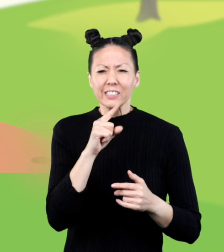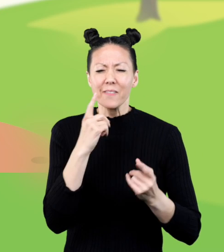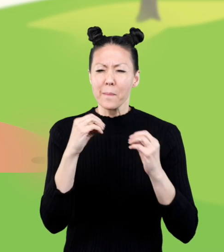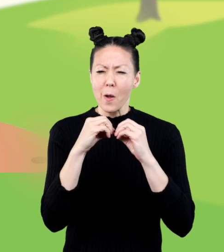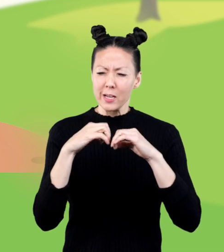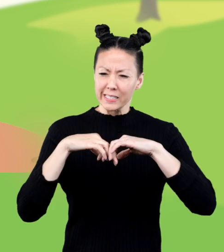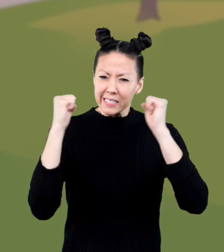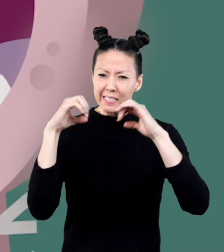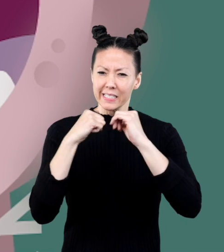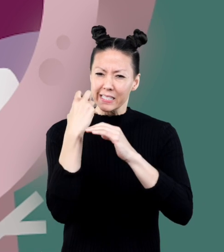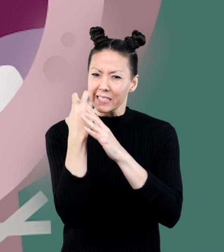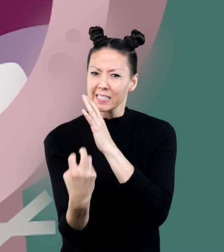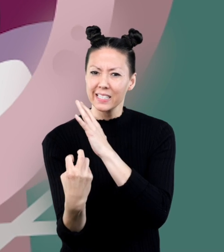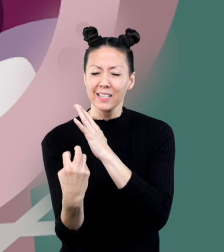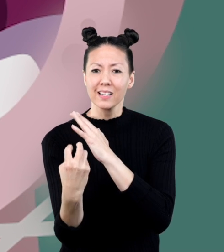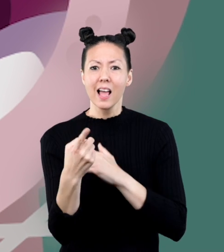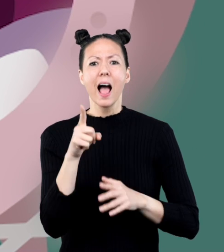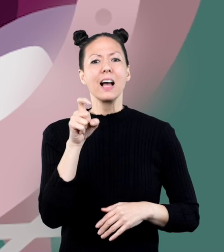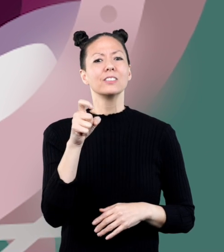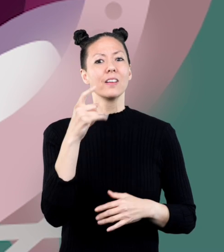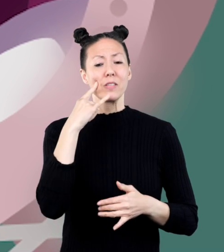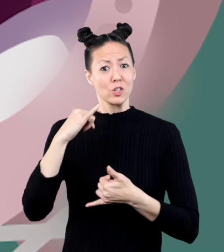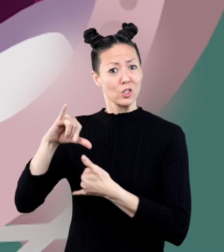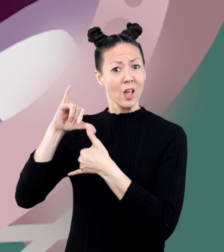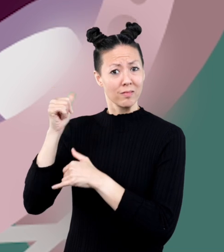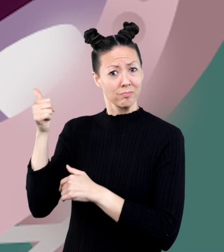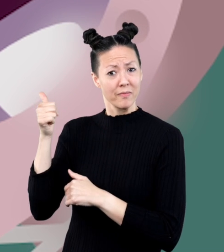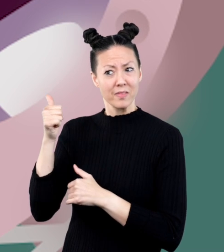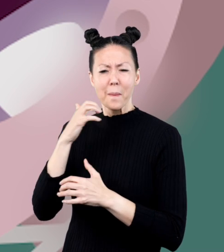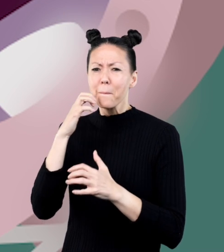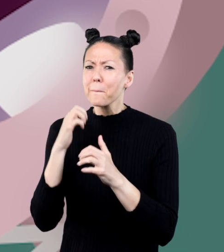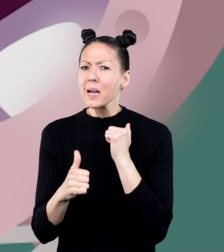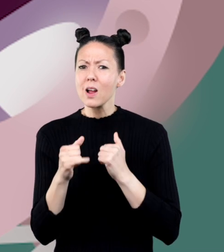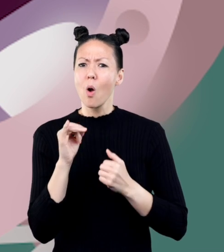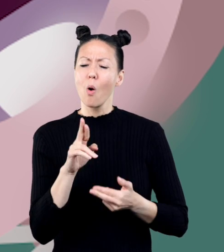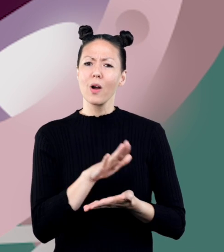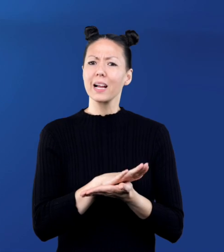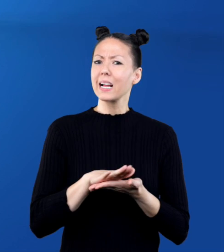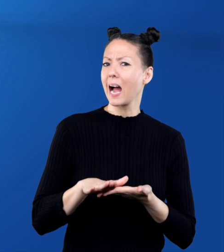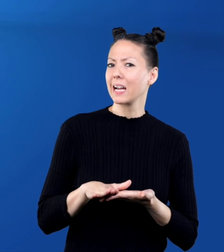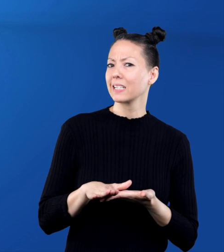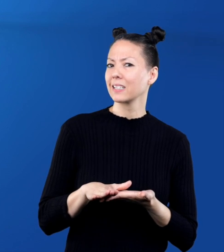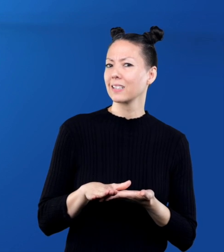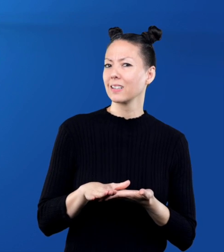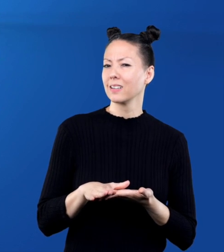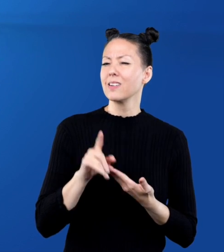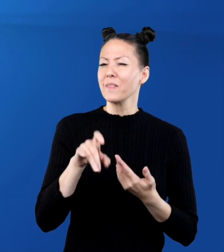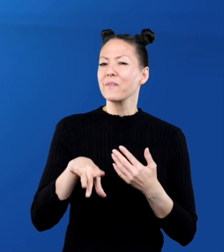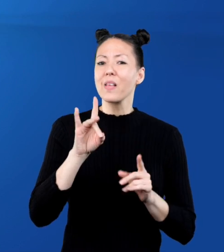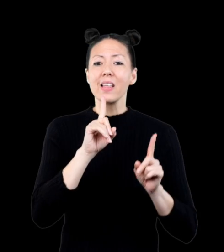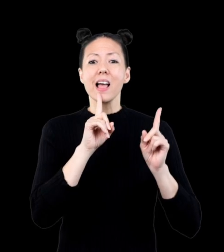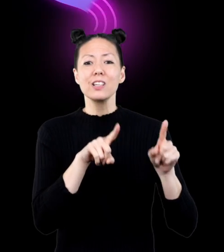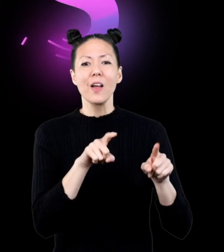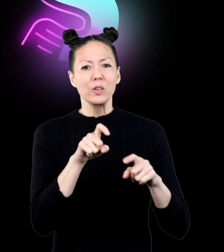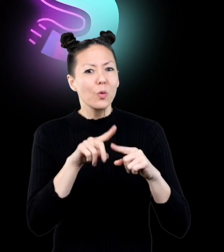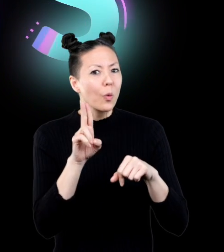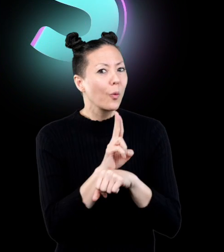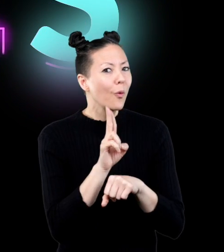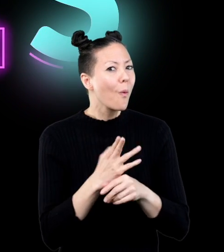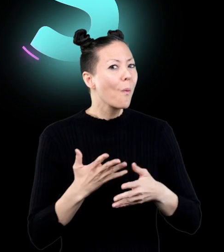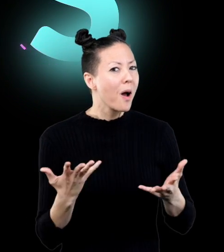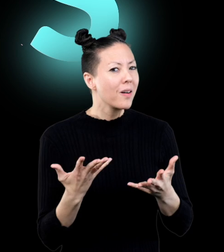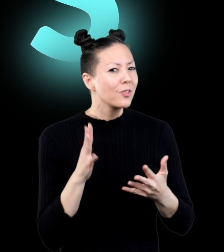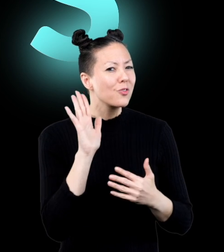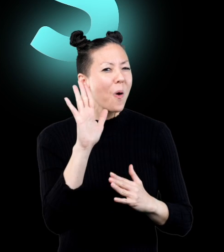more digging, like asking if the giant was mean or kind. To find this answer, you had to use